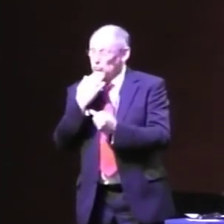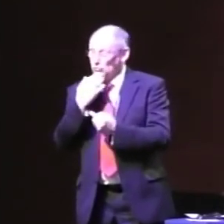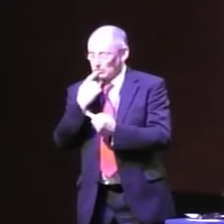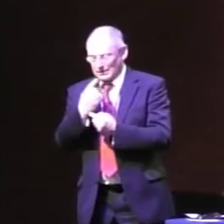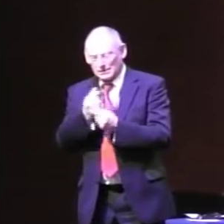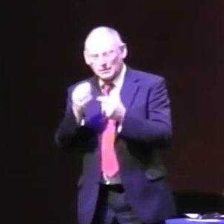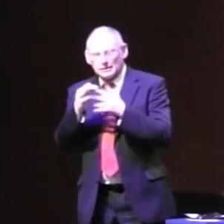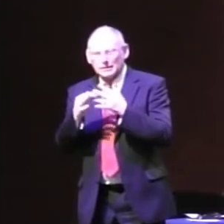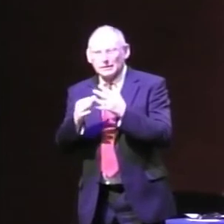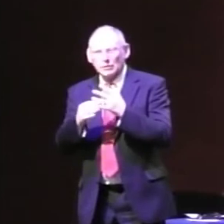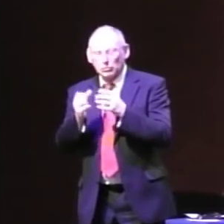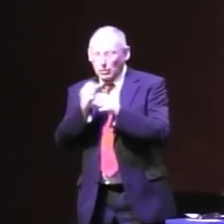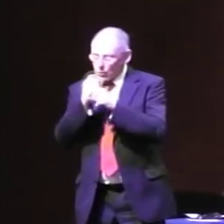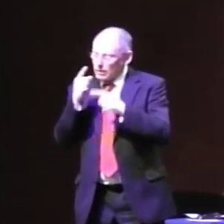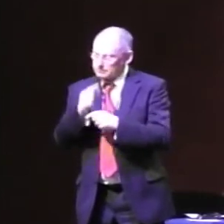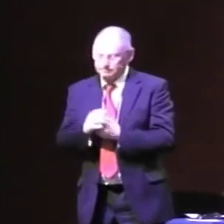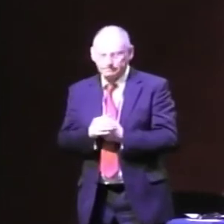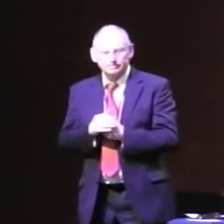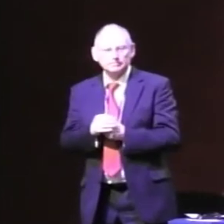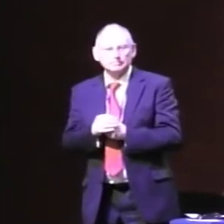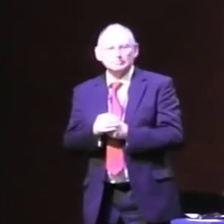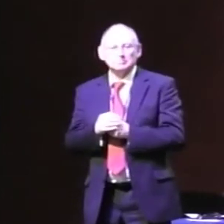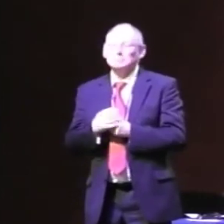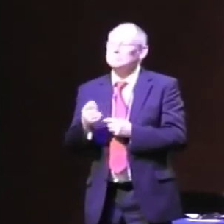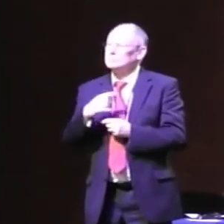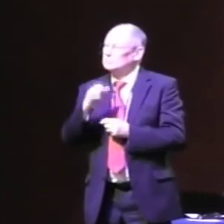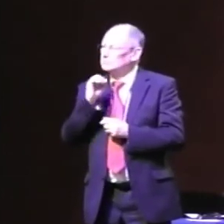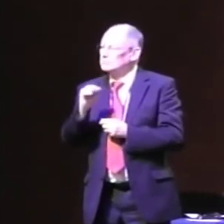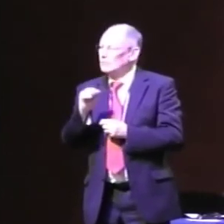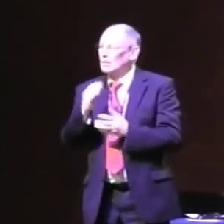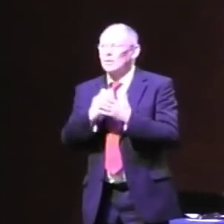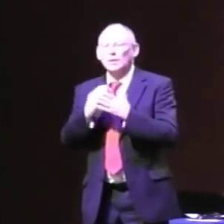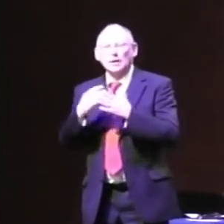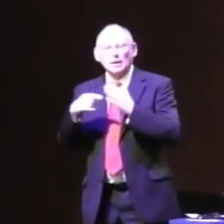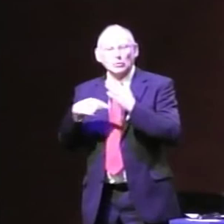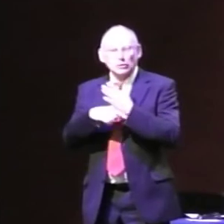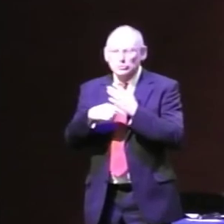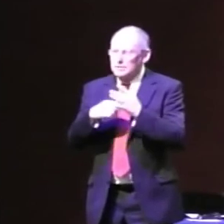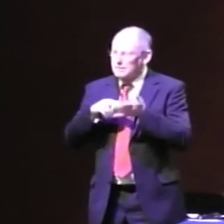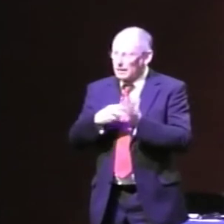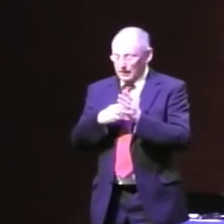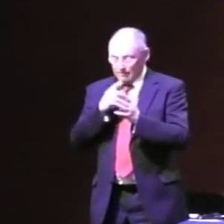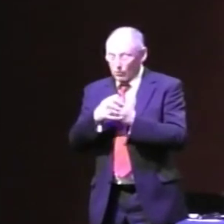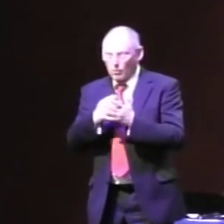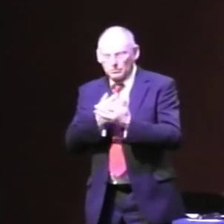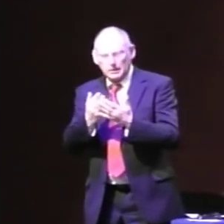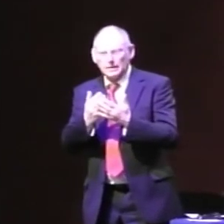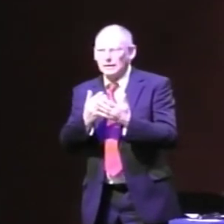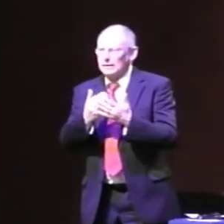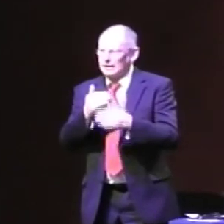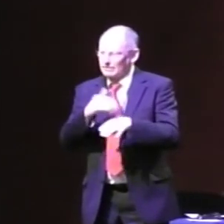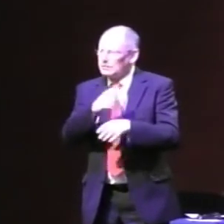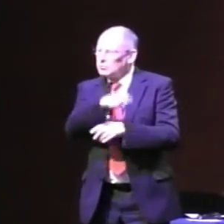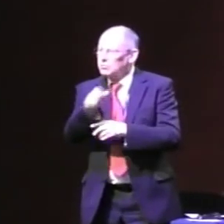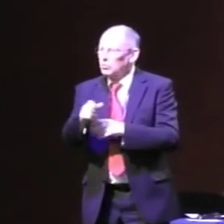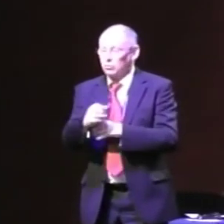the detail to Congress today. As we know, the contingency plans have been put in place for many of the affected pupils.